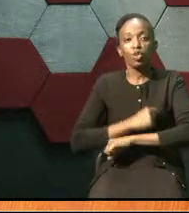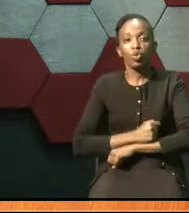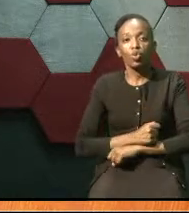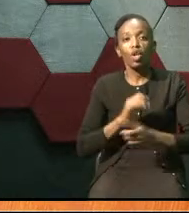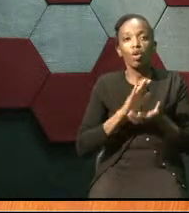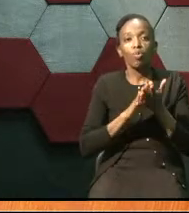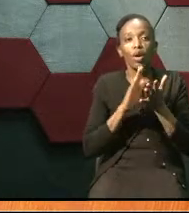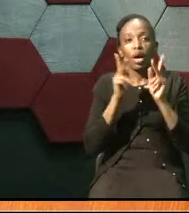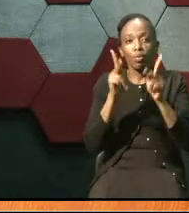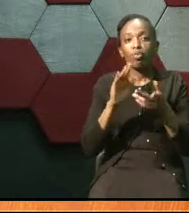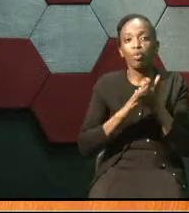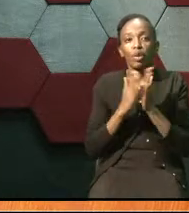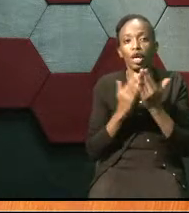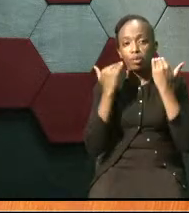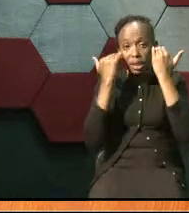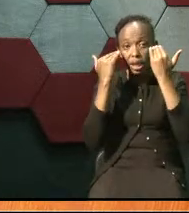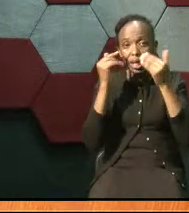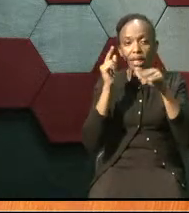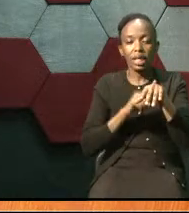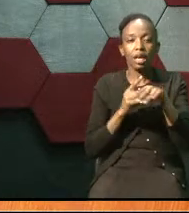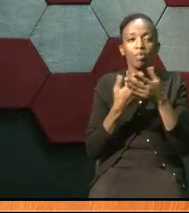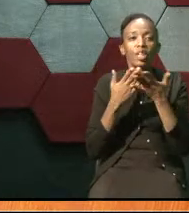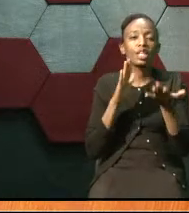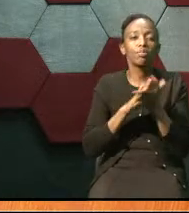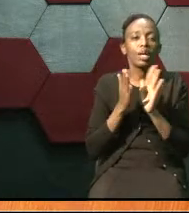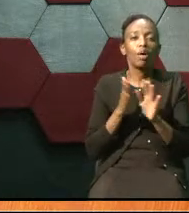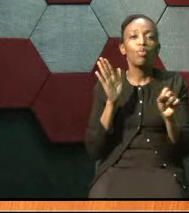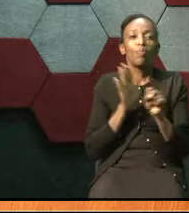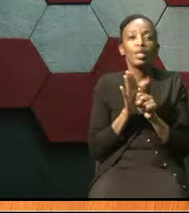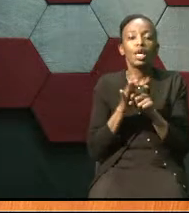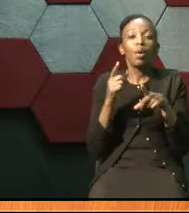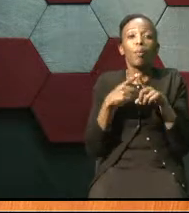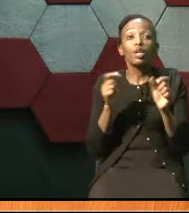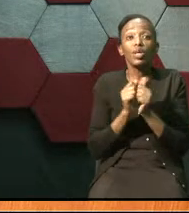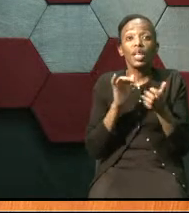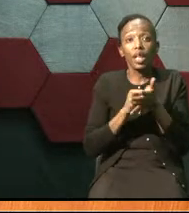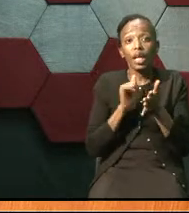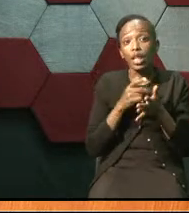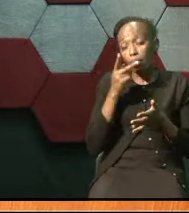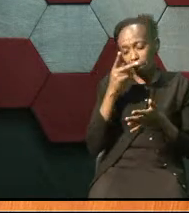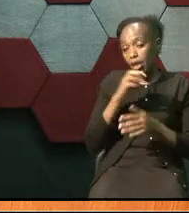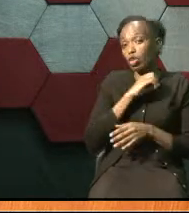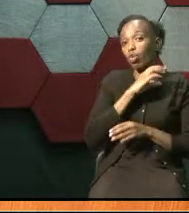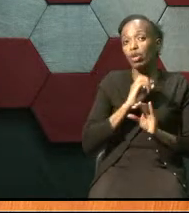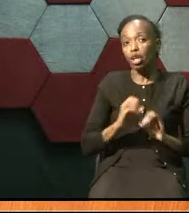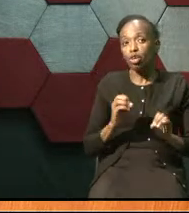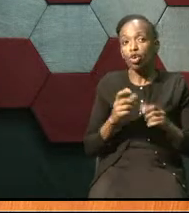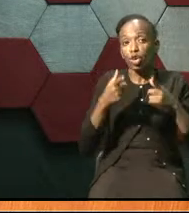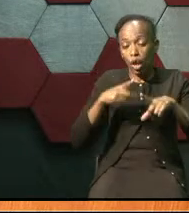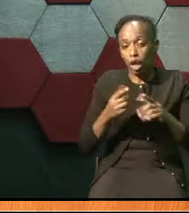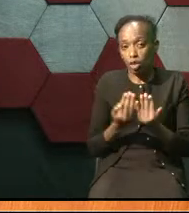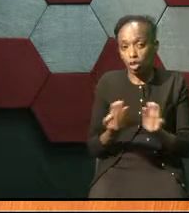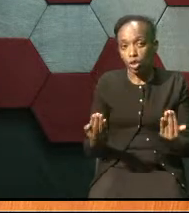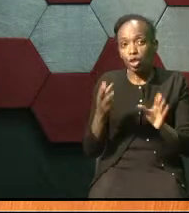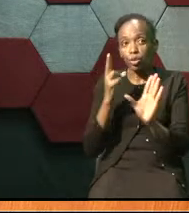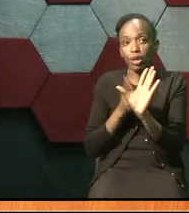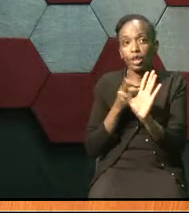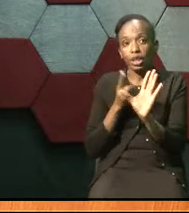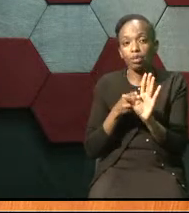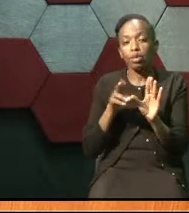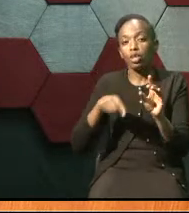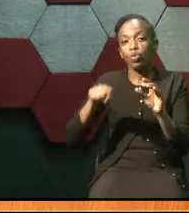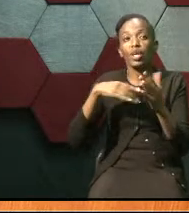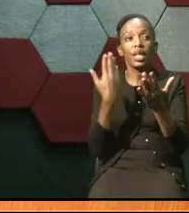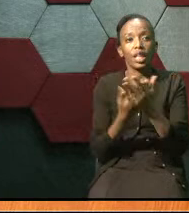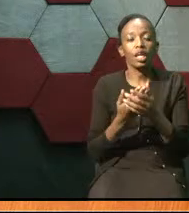stressed when things become too many. But in spite of that, the parents didn't complain. You allowed your children to participate. We thank